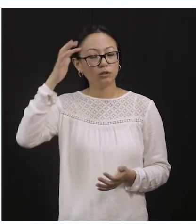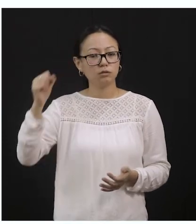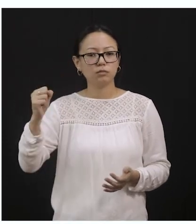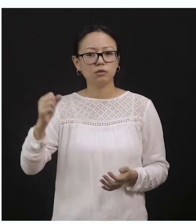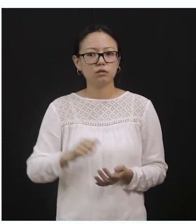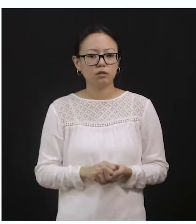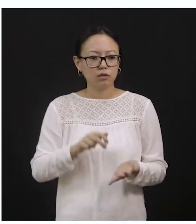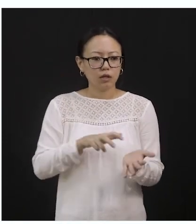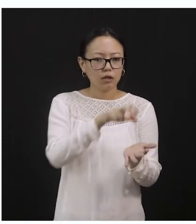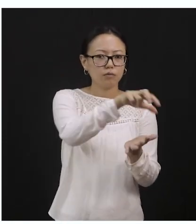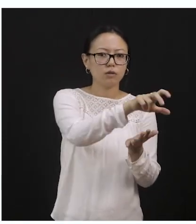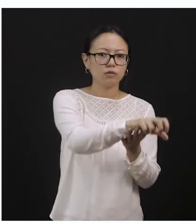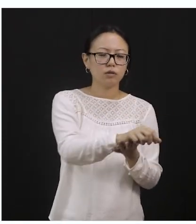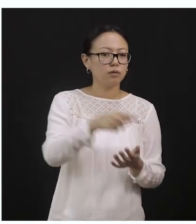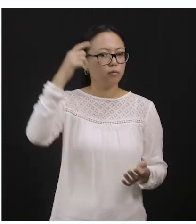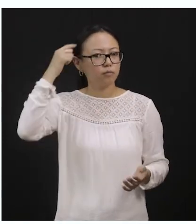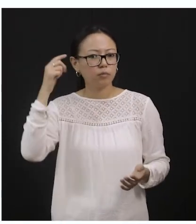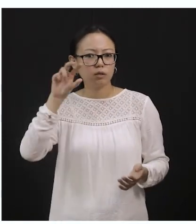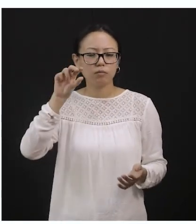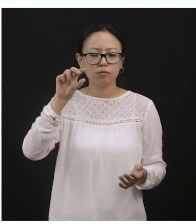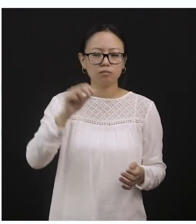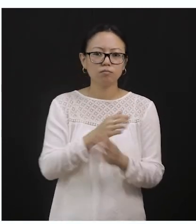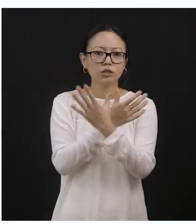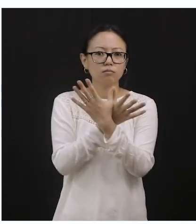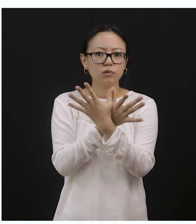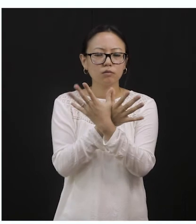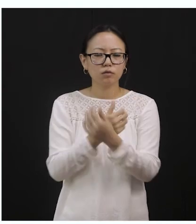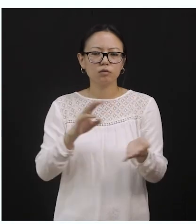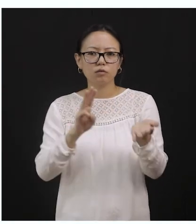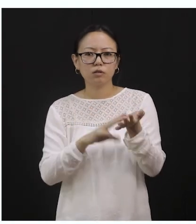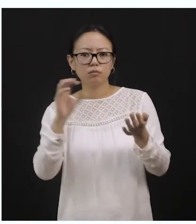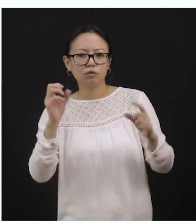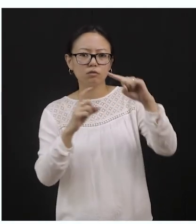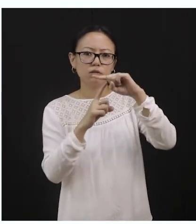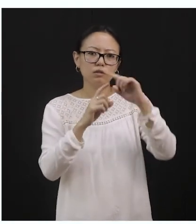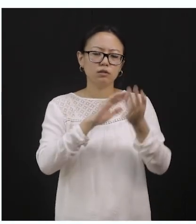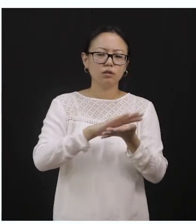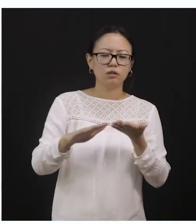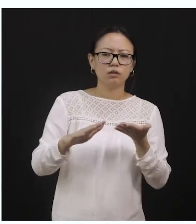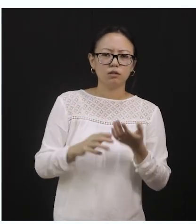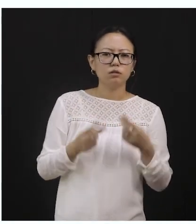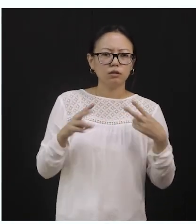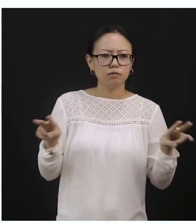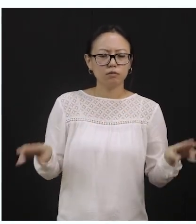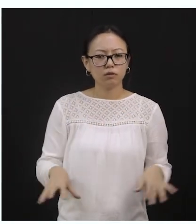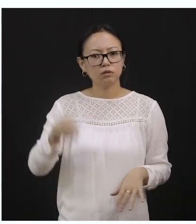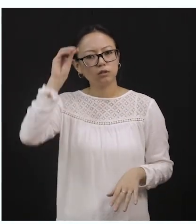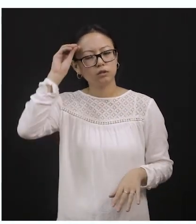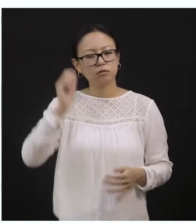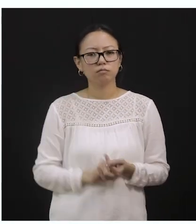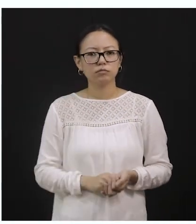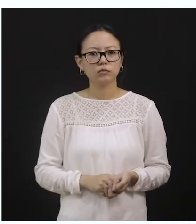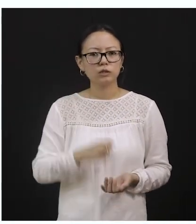about grasshopper. Then we have also learned about moth, right? And the rest, you try to collect it. You try to remember